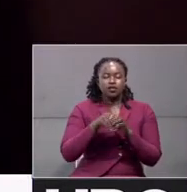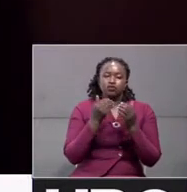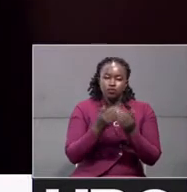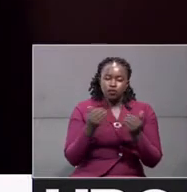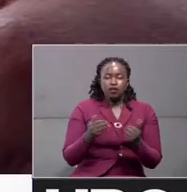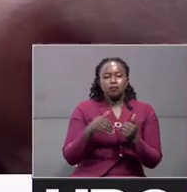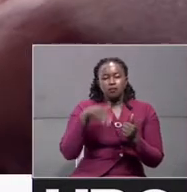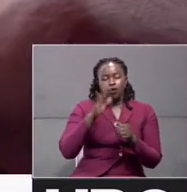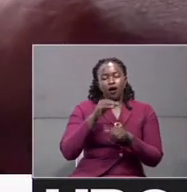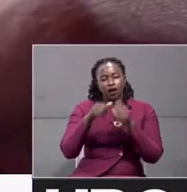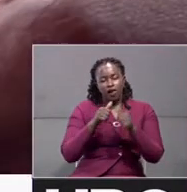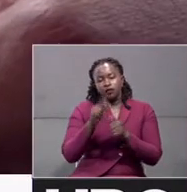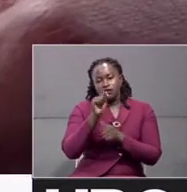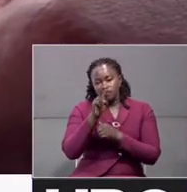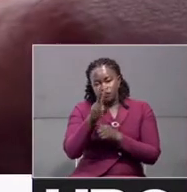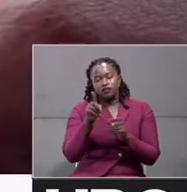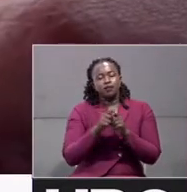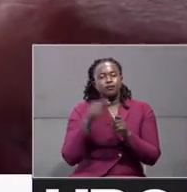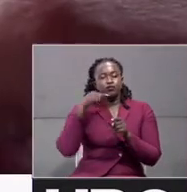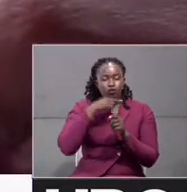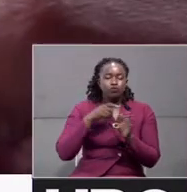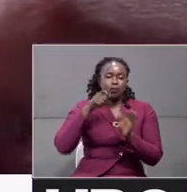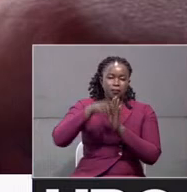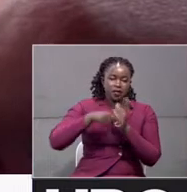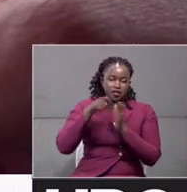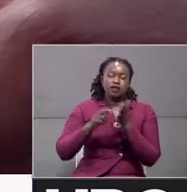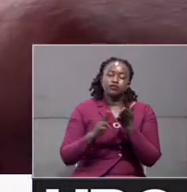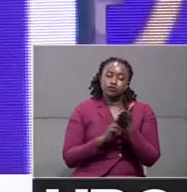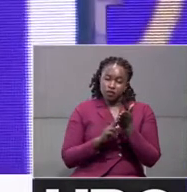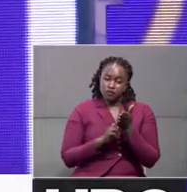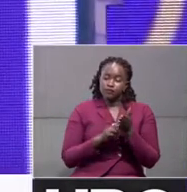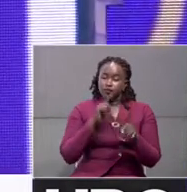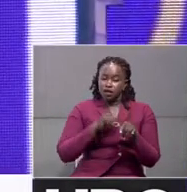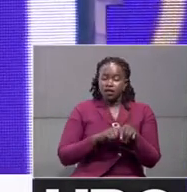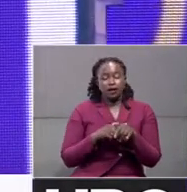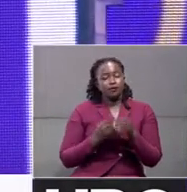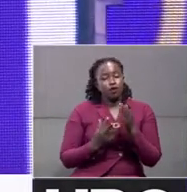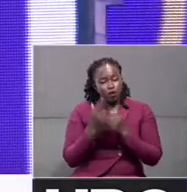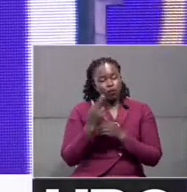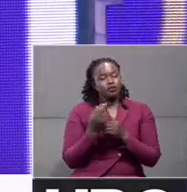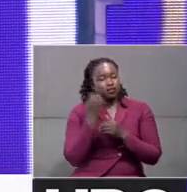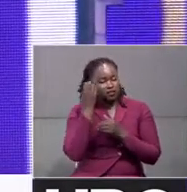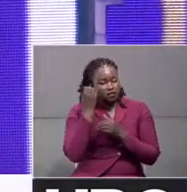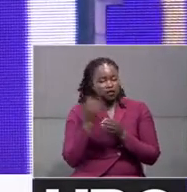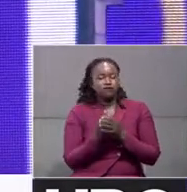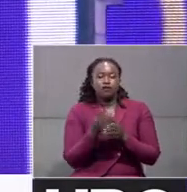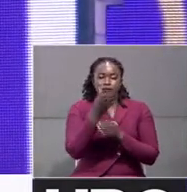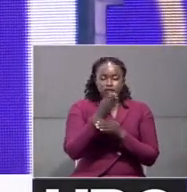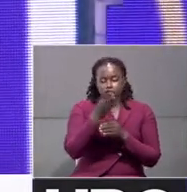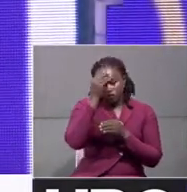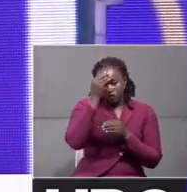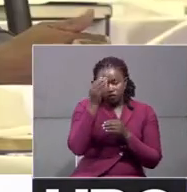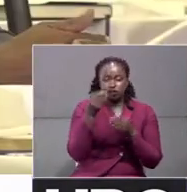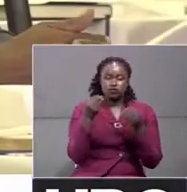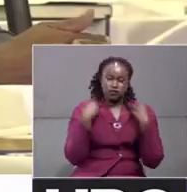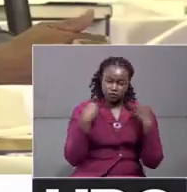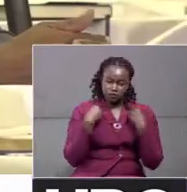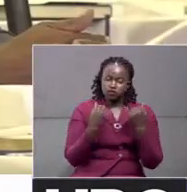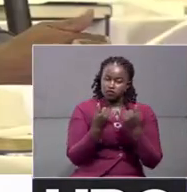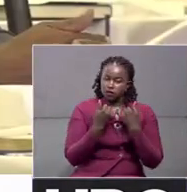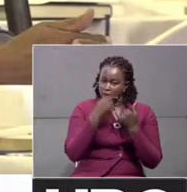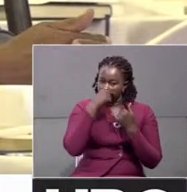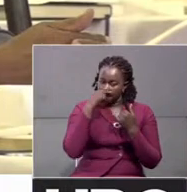regarding their television and social media consumption. During the initiative's launch, Minister of Education and Sports Janet Kataha